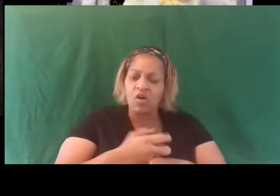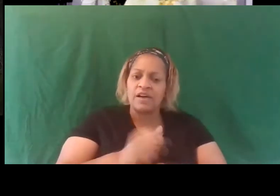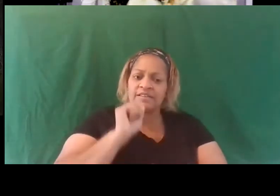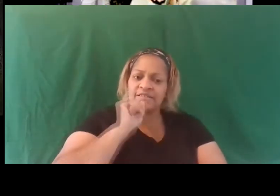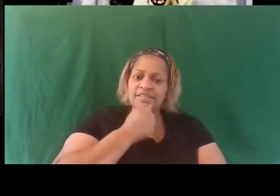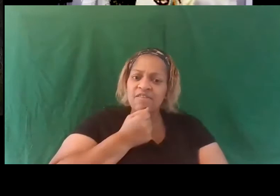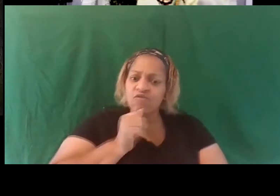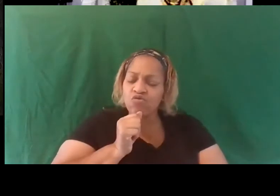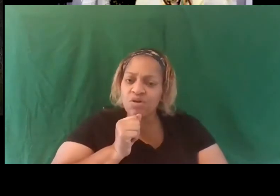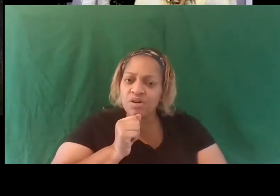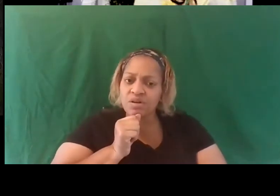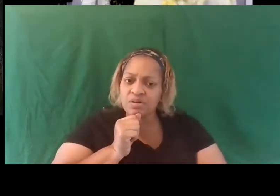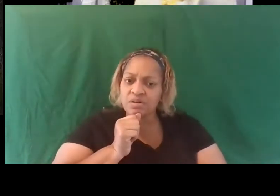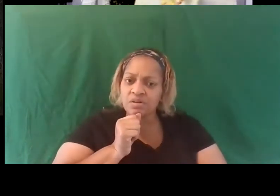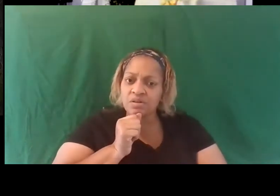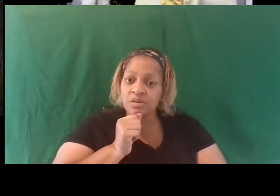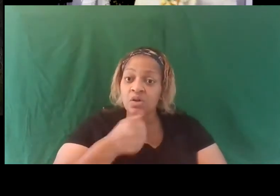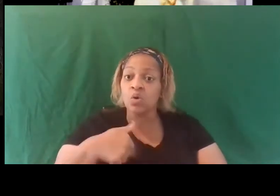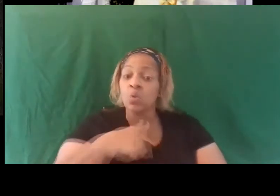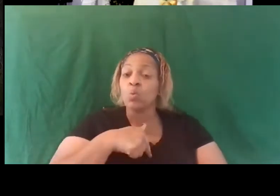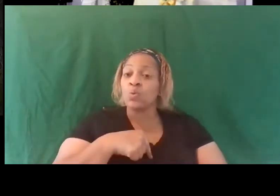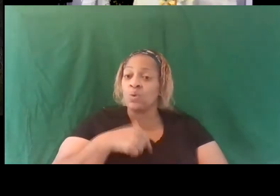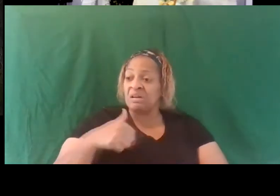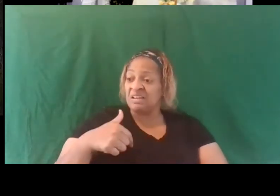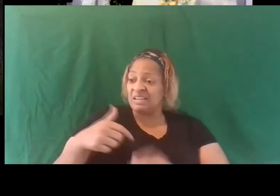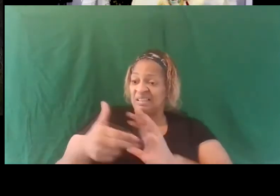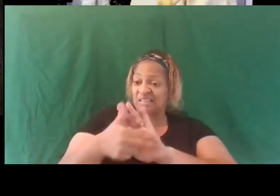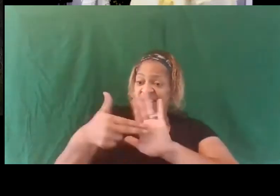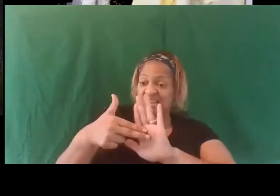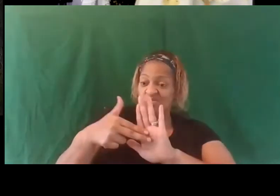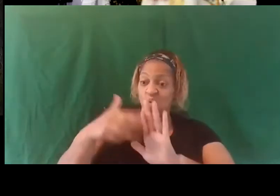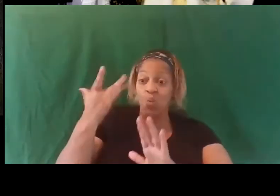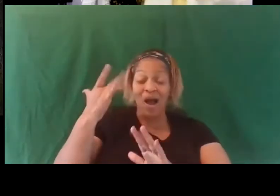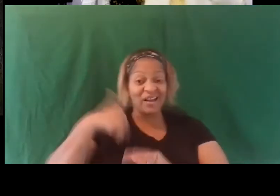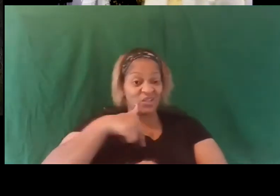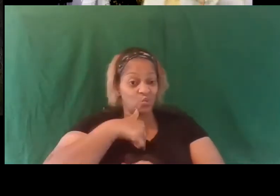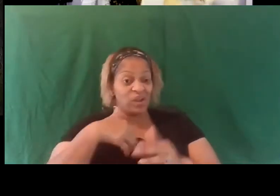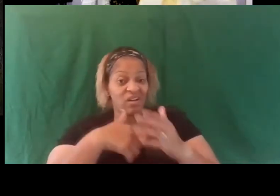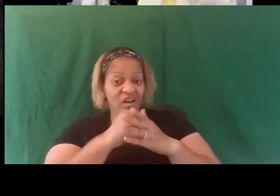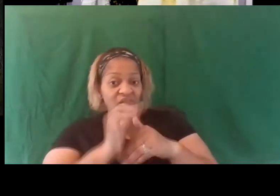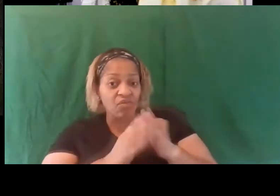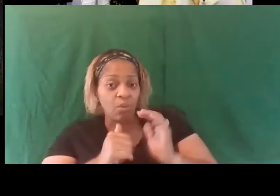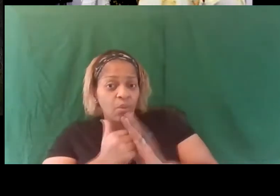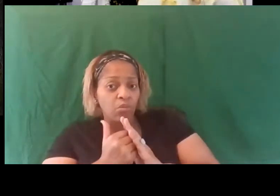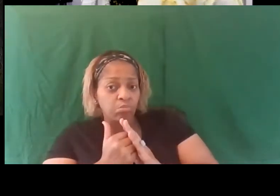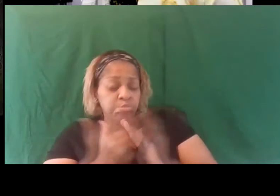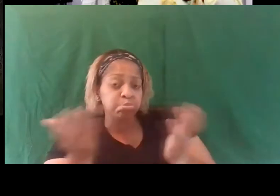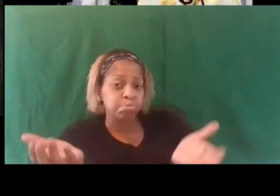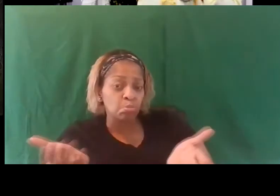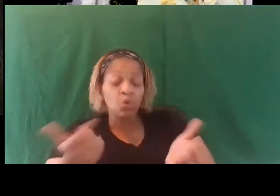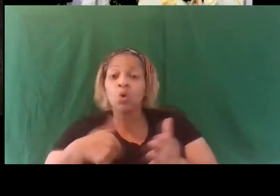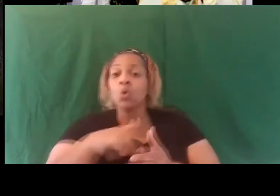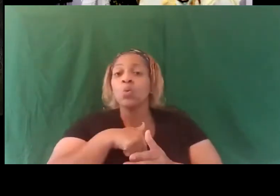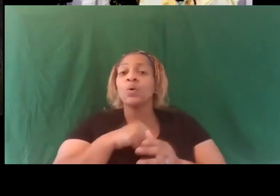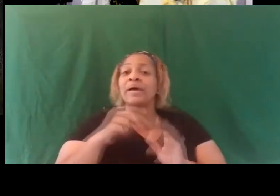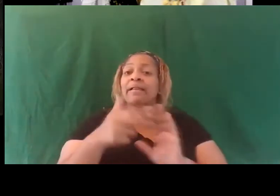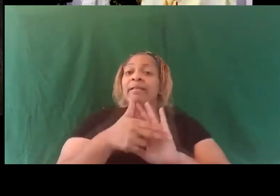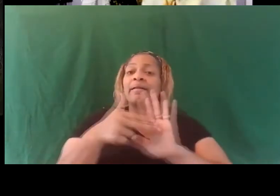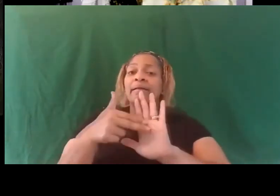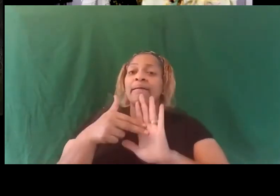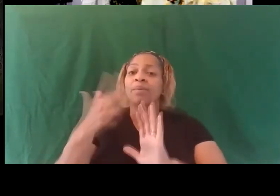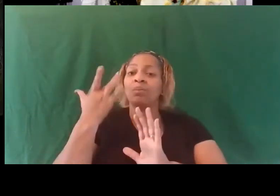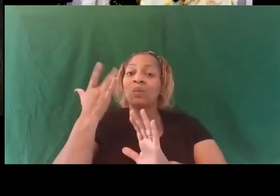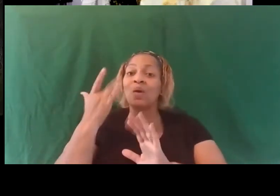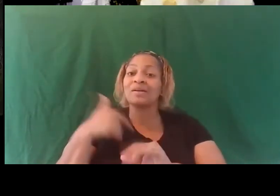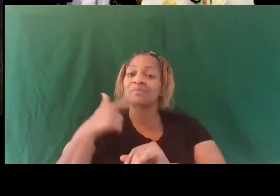Are we doing that because it's comfortable to label them and identify them that way? Or are we doing it in a manner that is giving us the ability to transcend